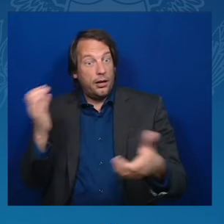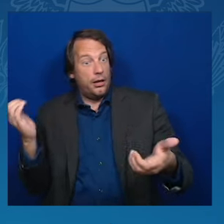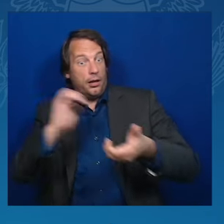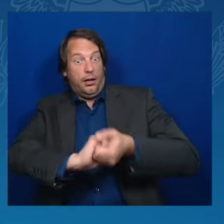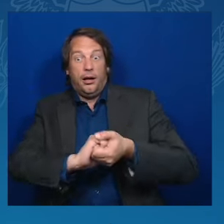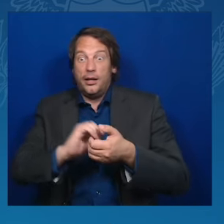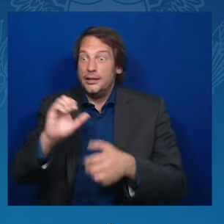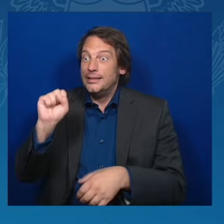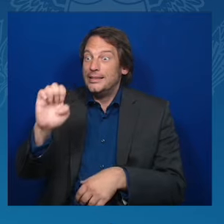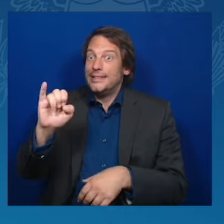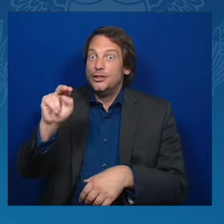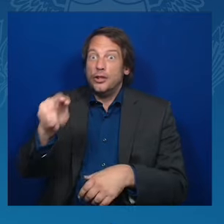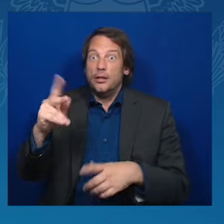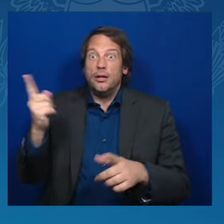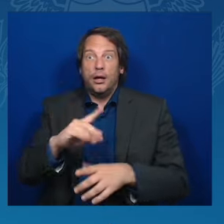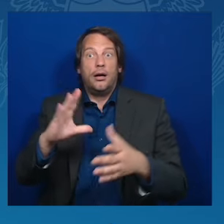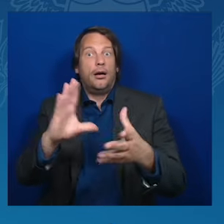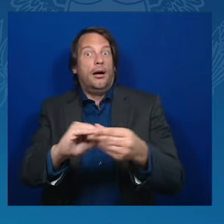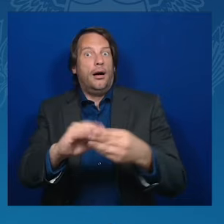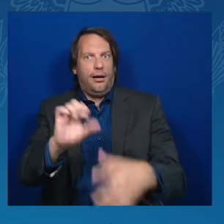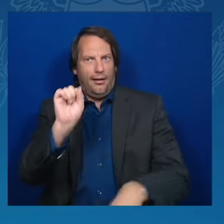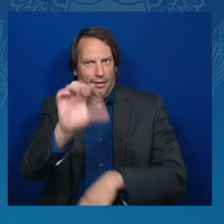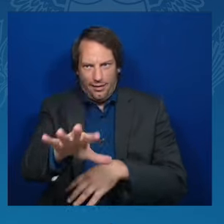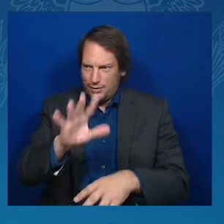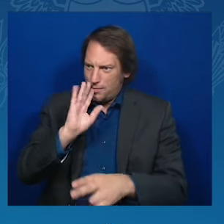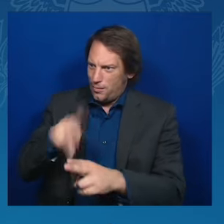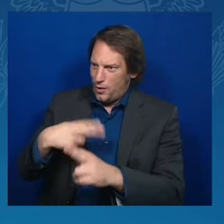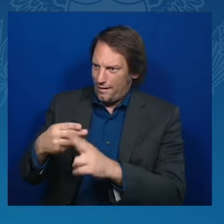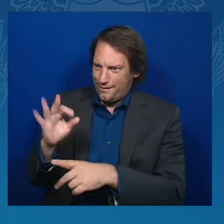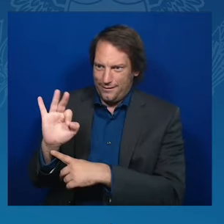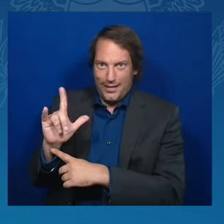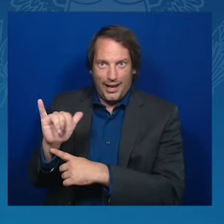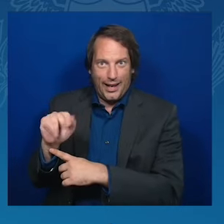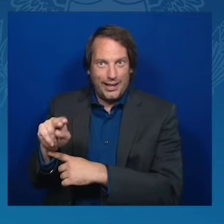Flintstones. More about that later.